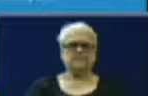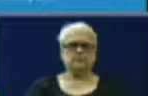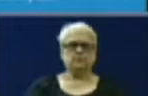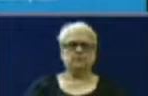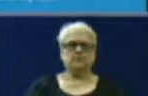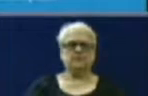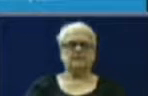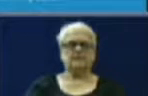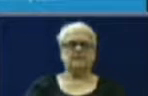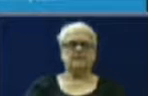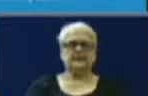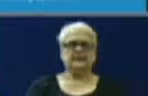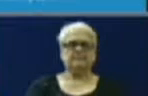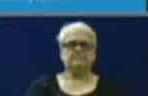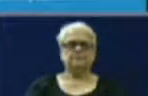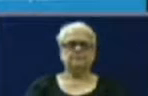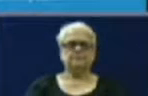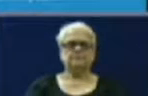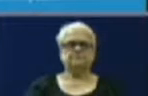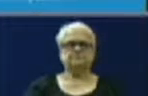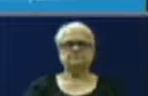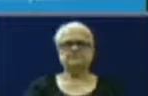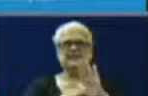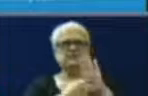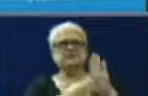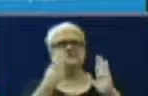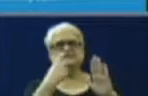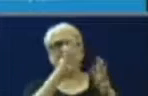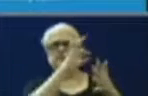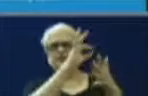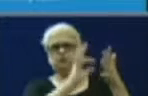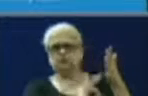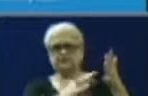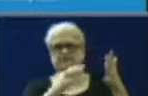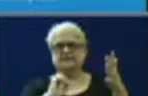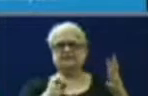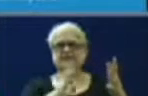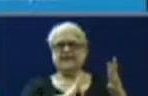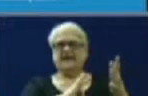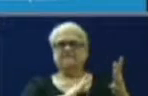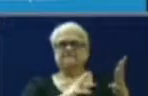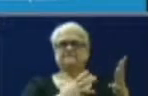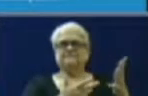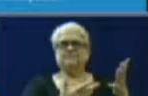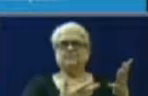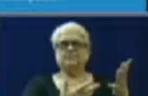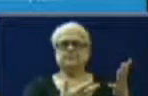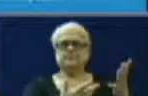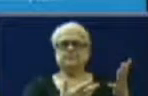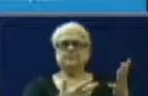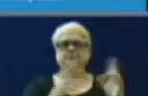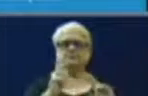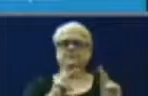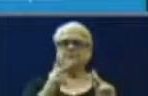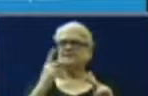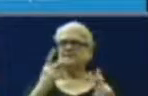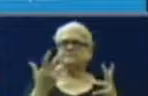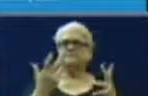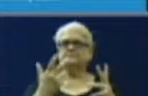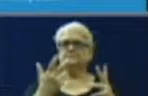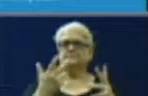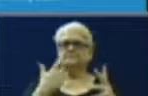And then just some of the options that we, our staff and our people out in the schools and